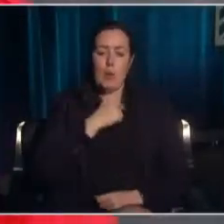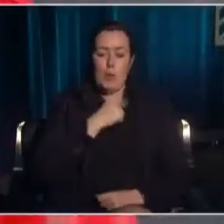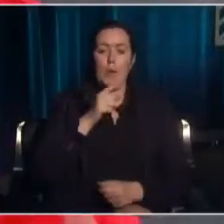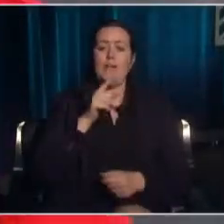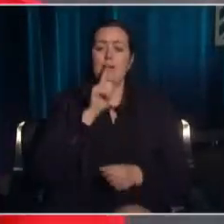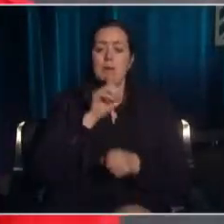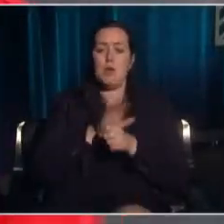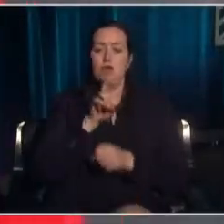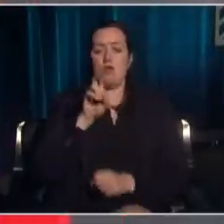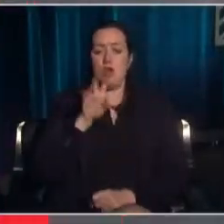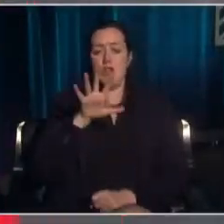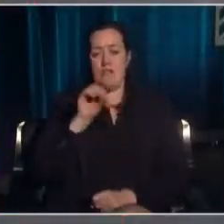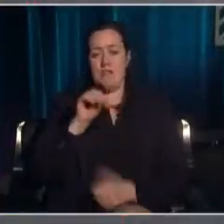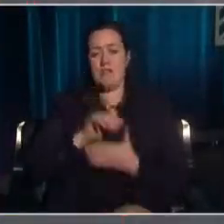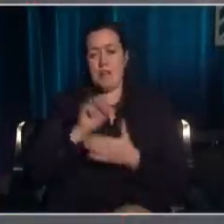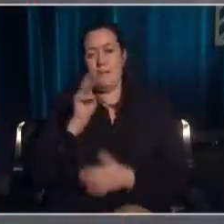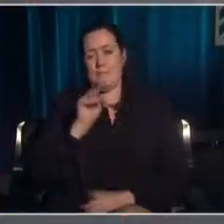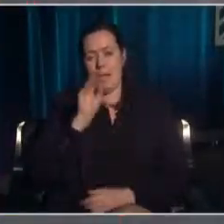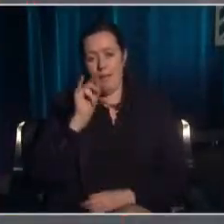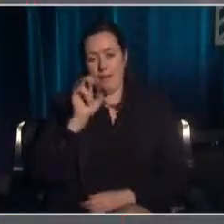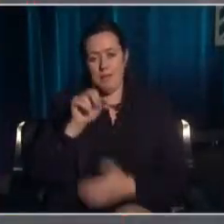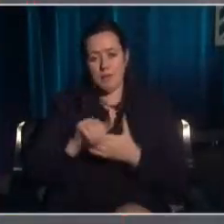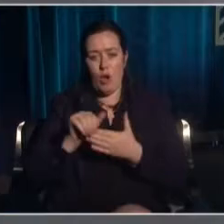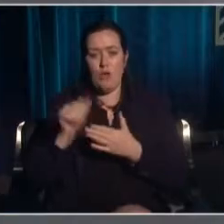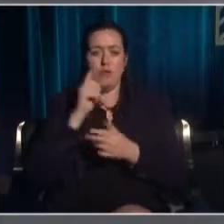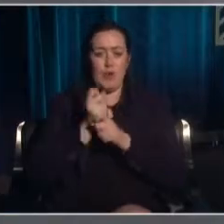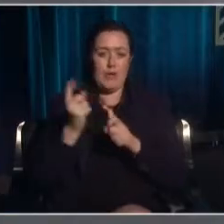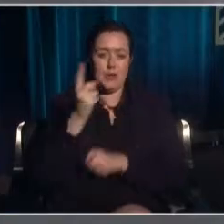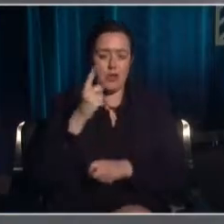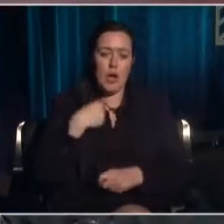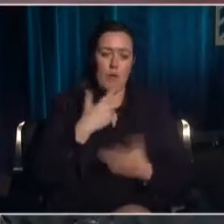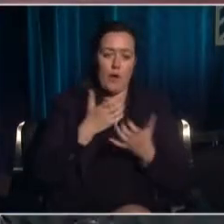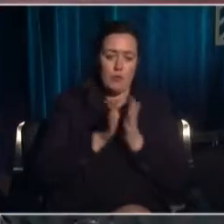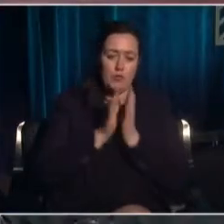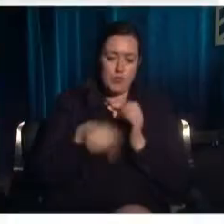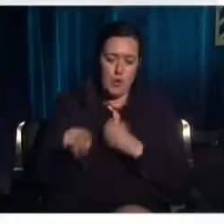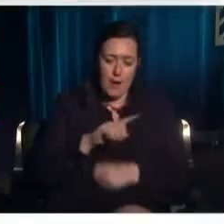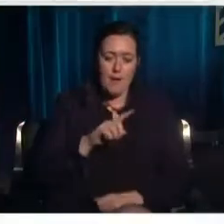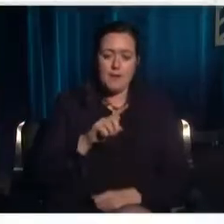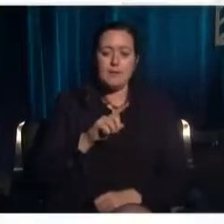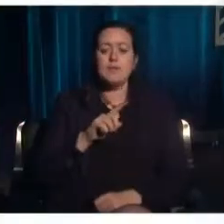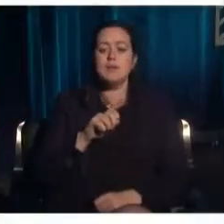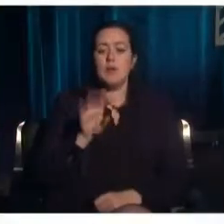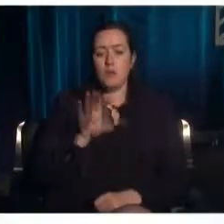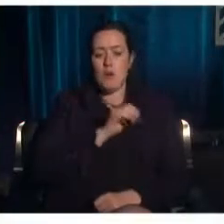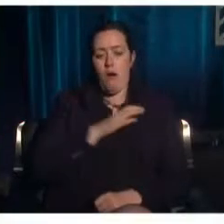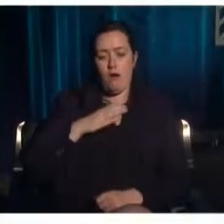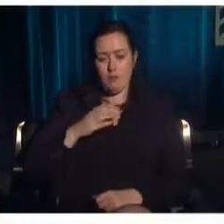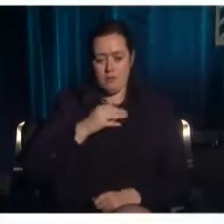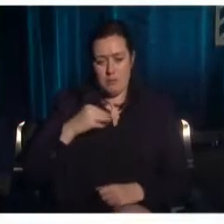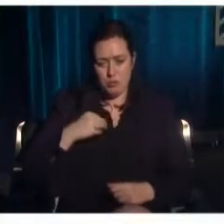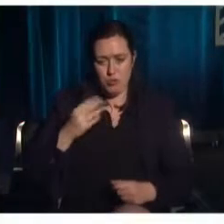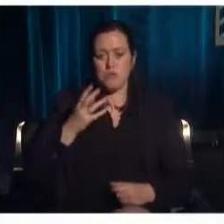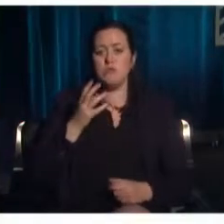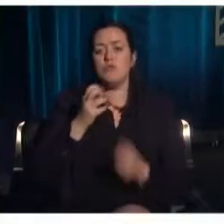I want you to ask your members of Congress to support the Global Food Security Act.